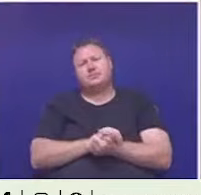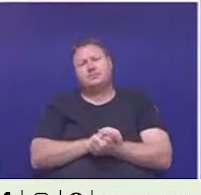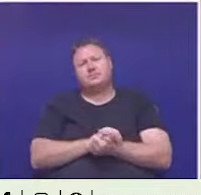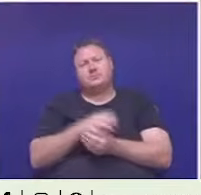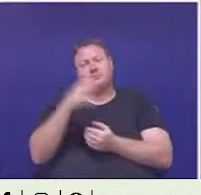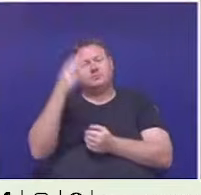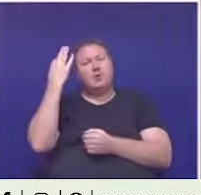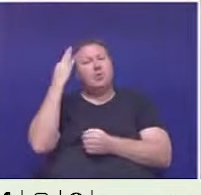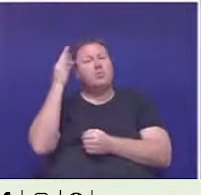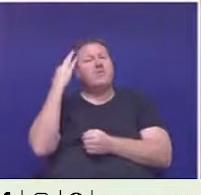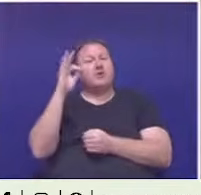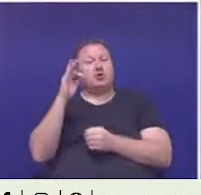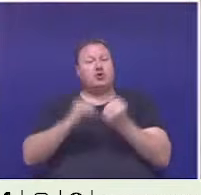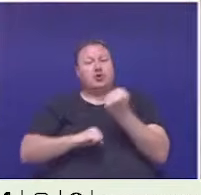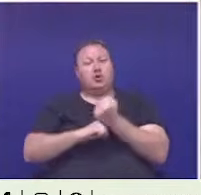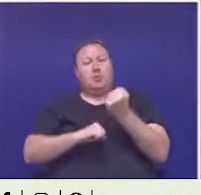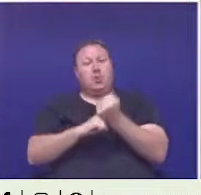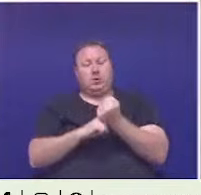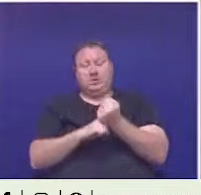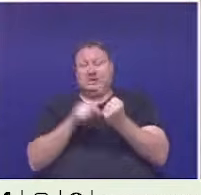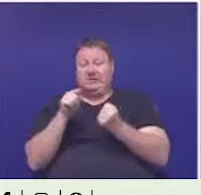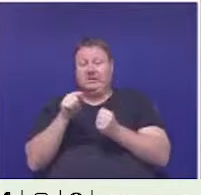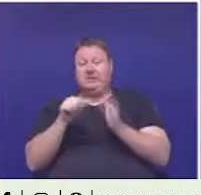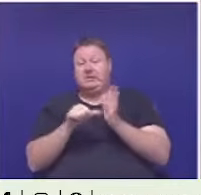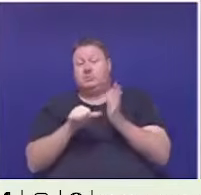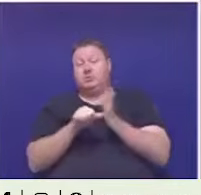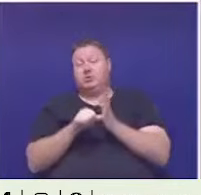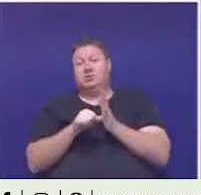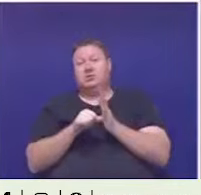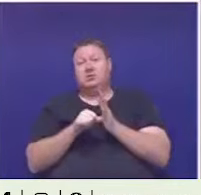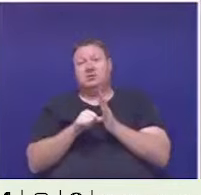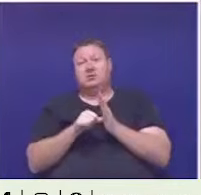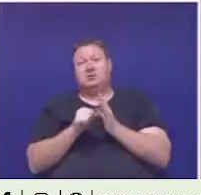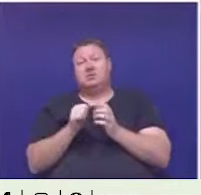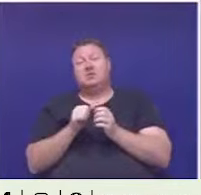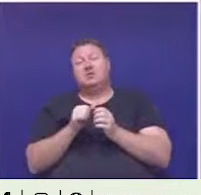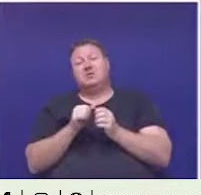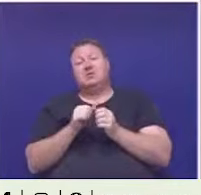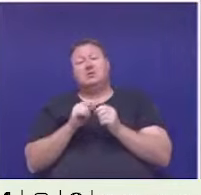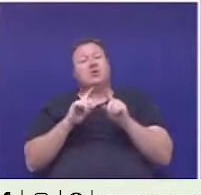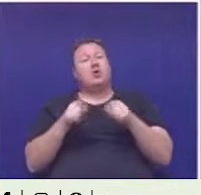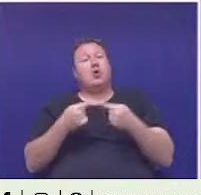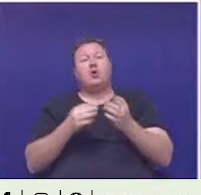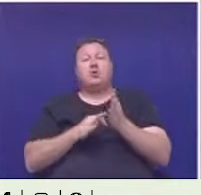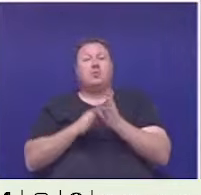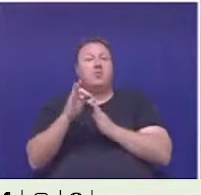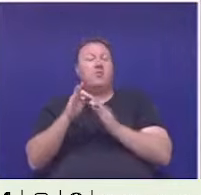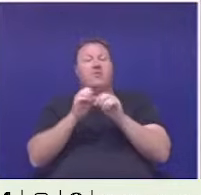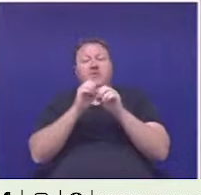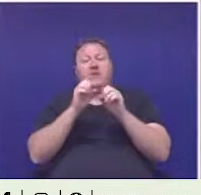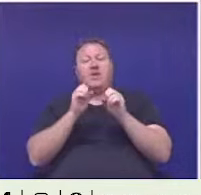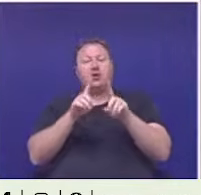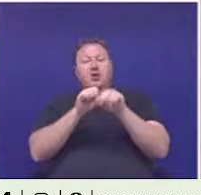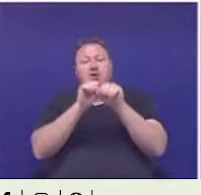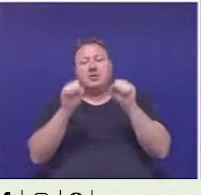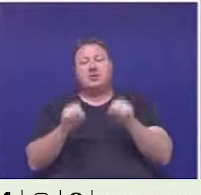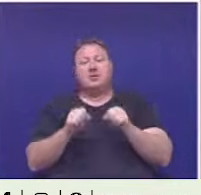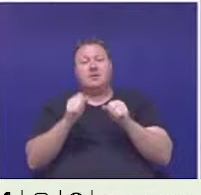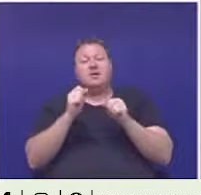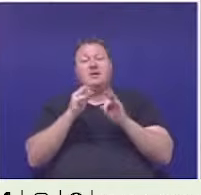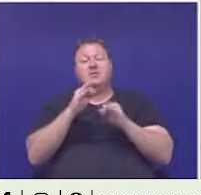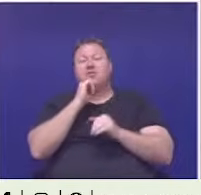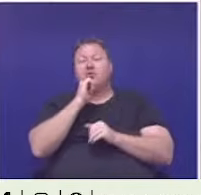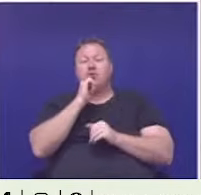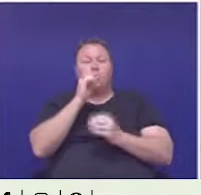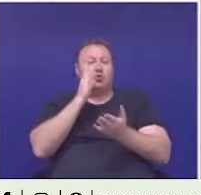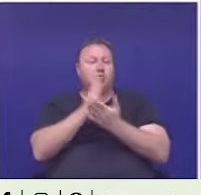Professional support remains incredibly important. As I said, you can't improve an education system without ensuring